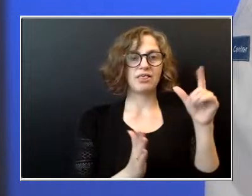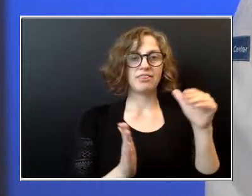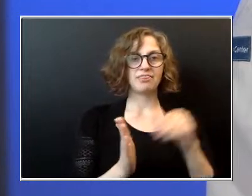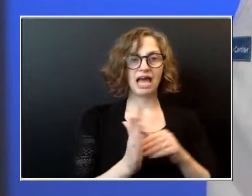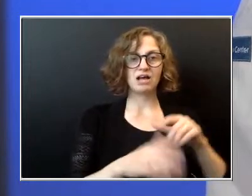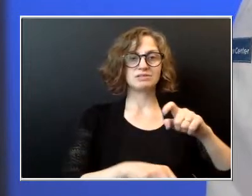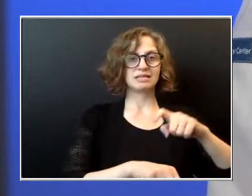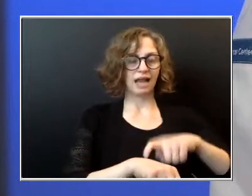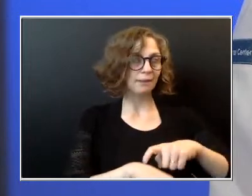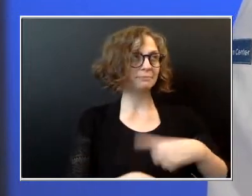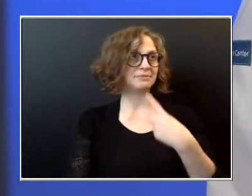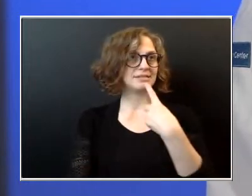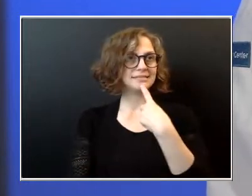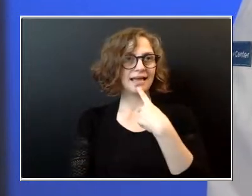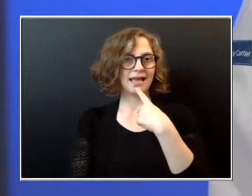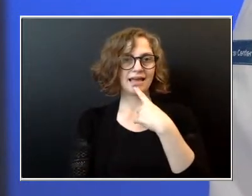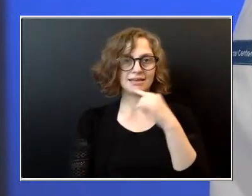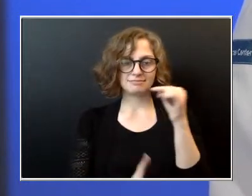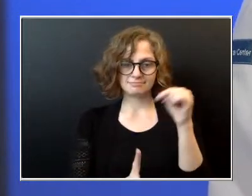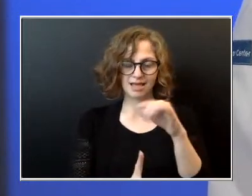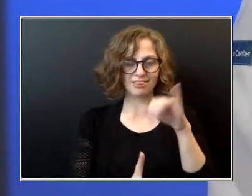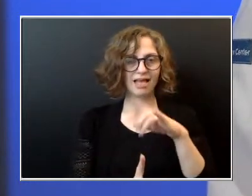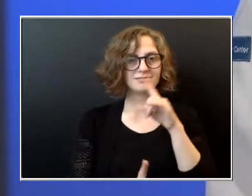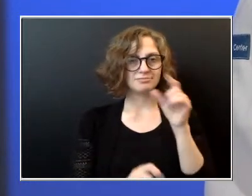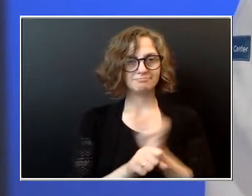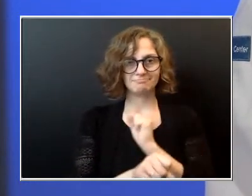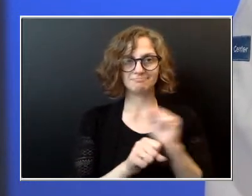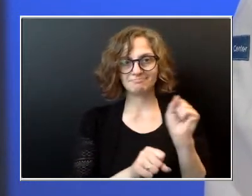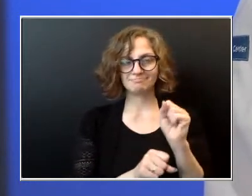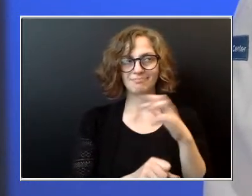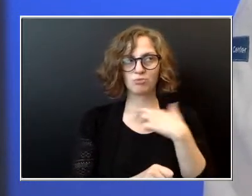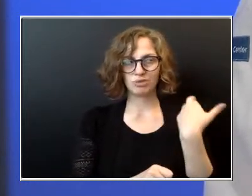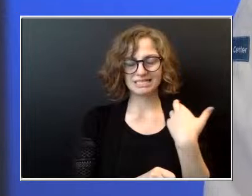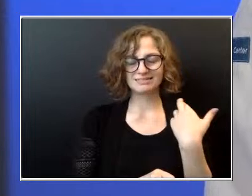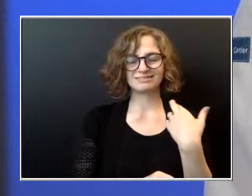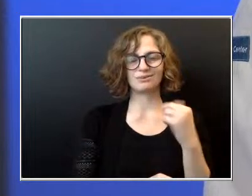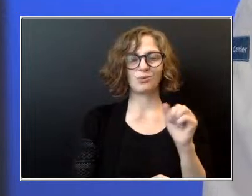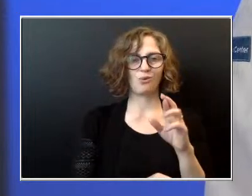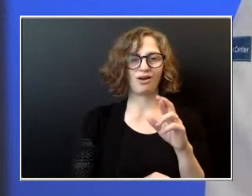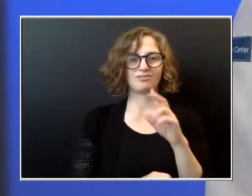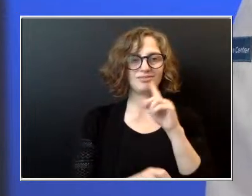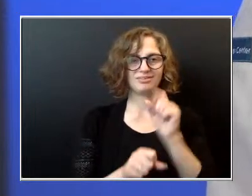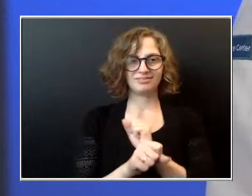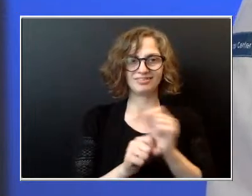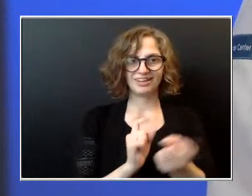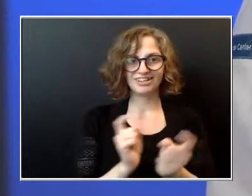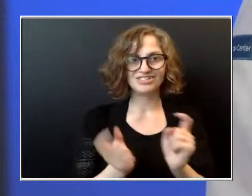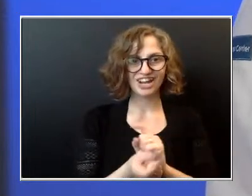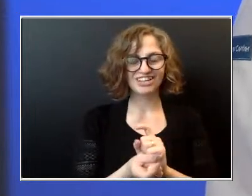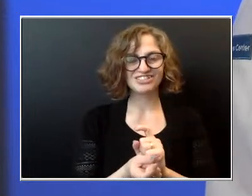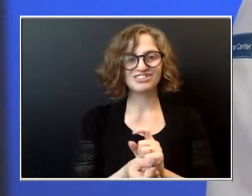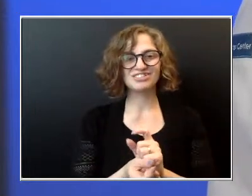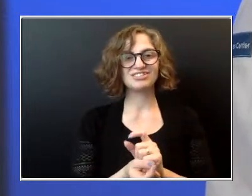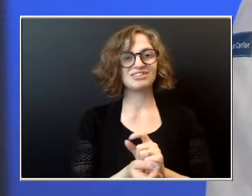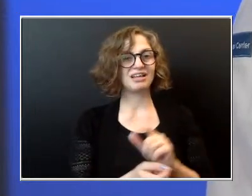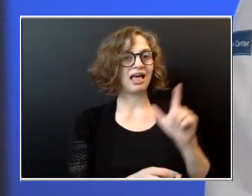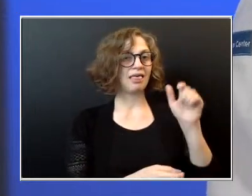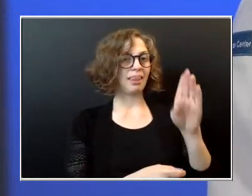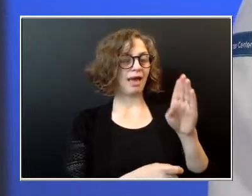truly a change or a risk for an individual. Labs that are direct to consumer don't have